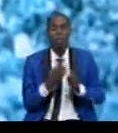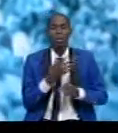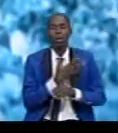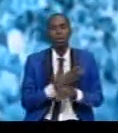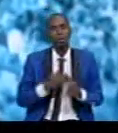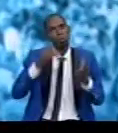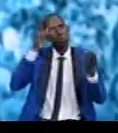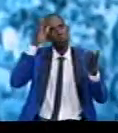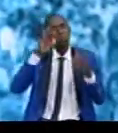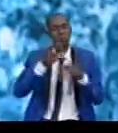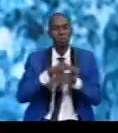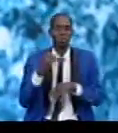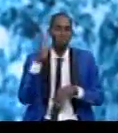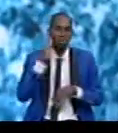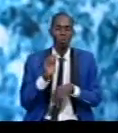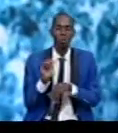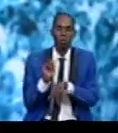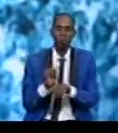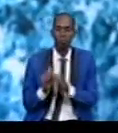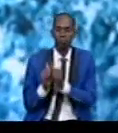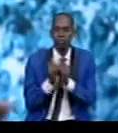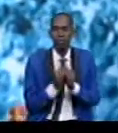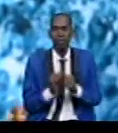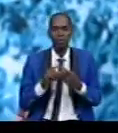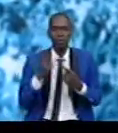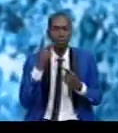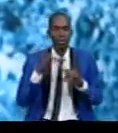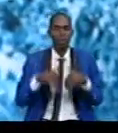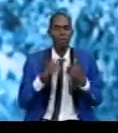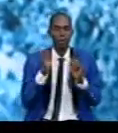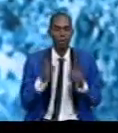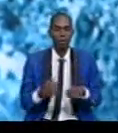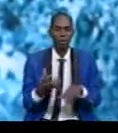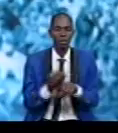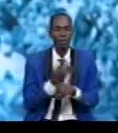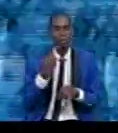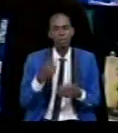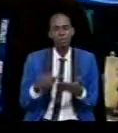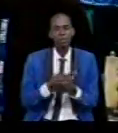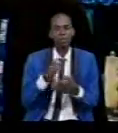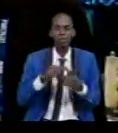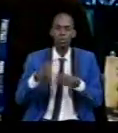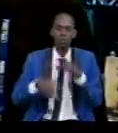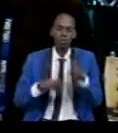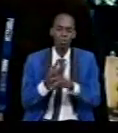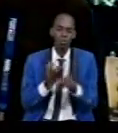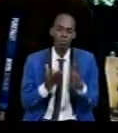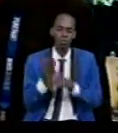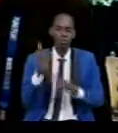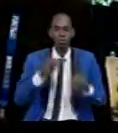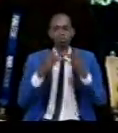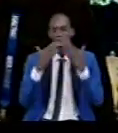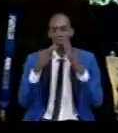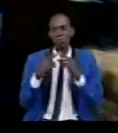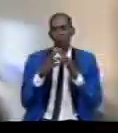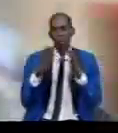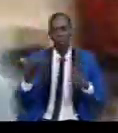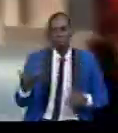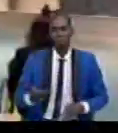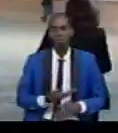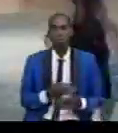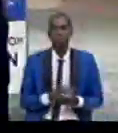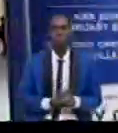we'll be working together to see how to take gospel to the rest of the world through technology. Amen. Thank you very much. Thank you so much for the honor. Thank you.